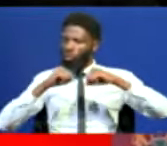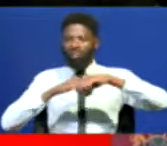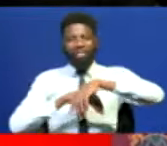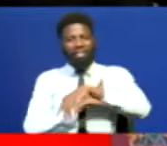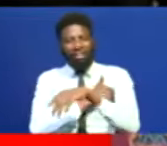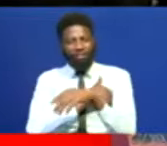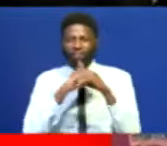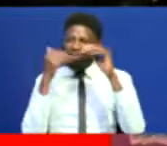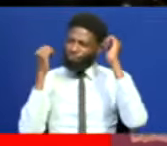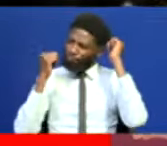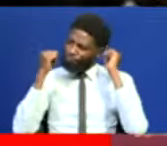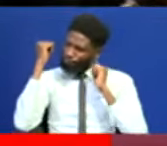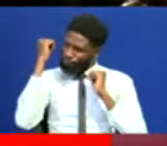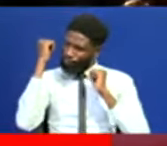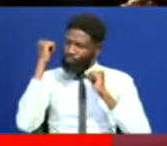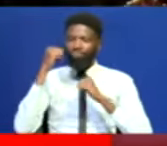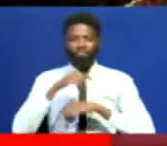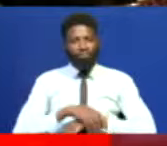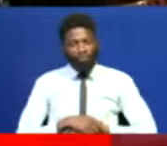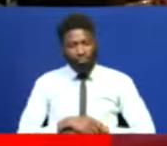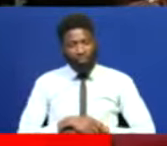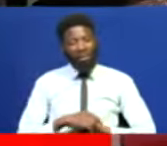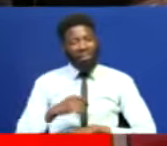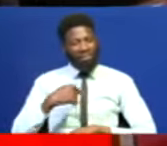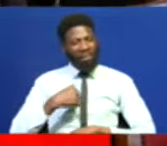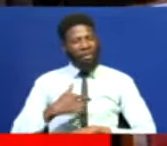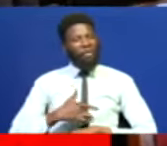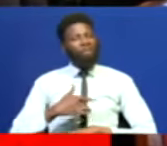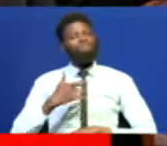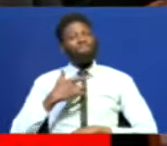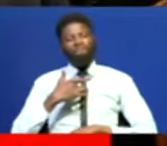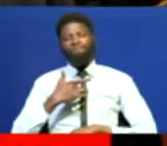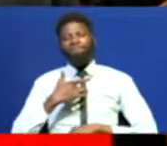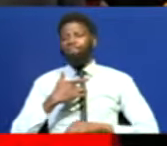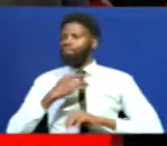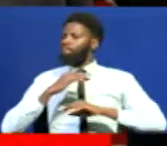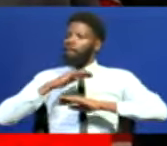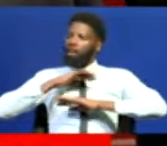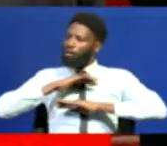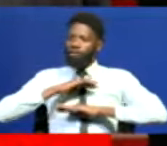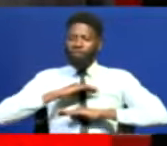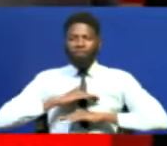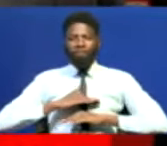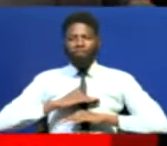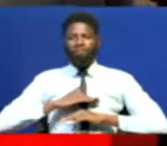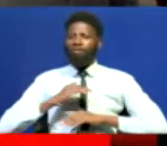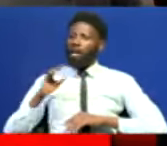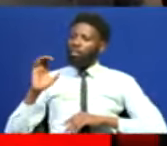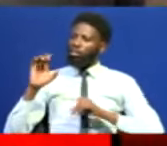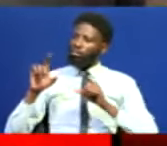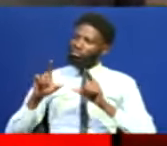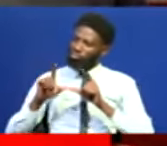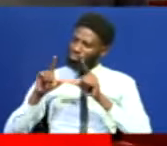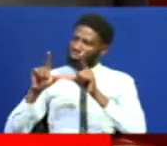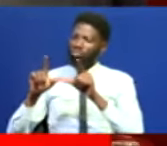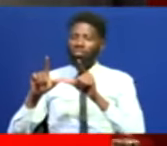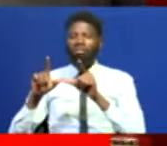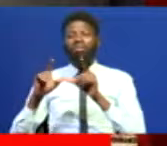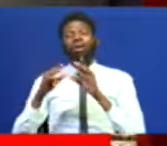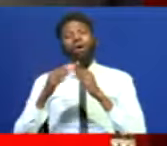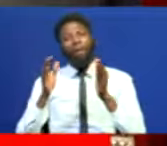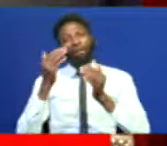satisfied that the awarding of charter to the Open University of Kenya will be of